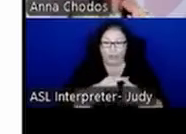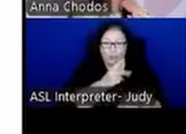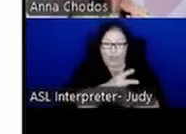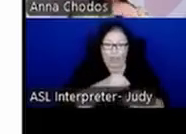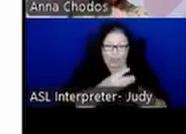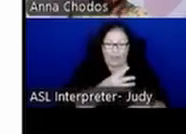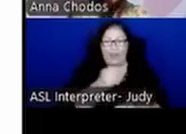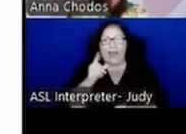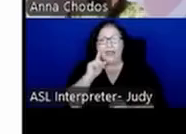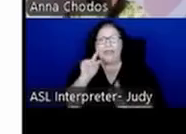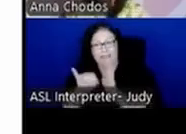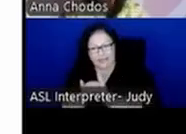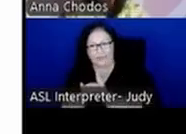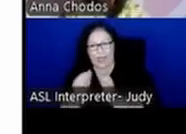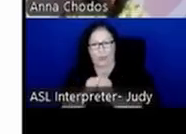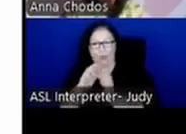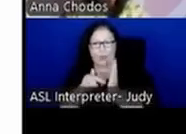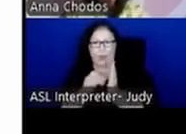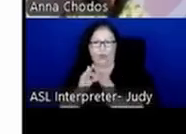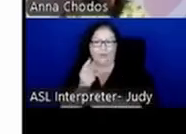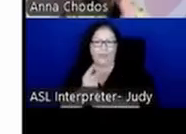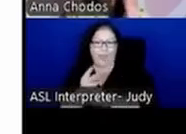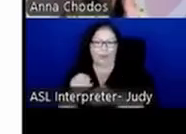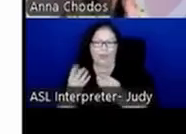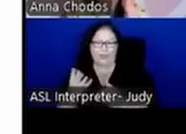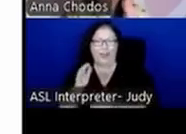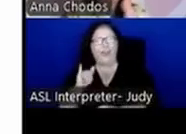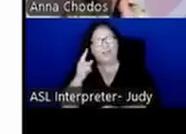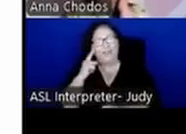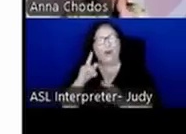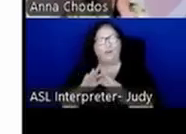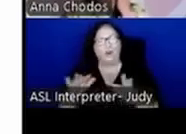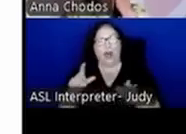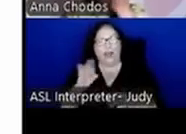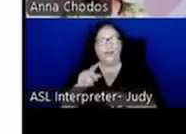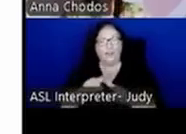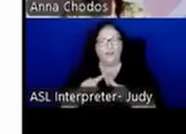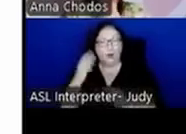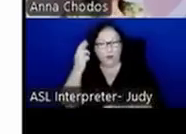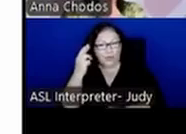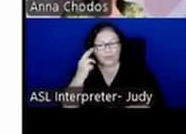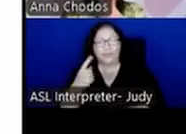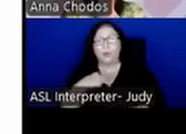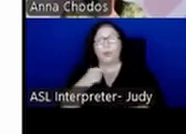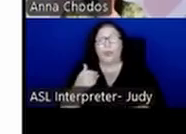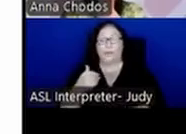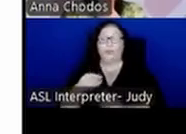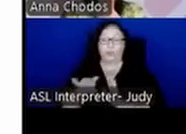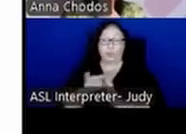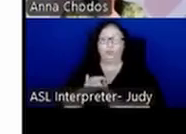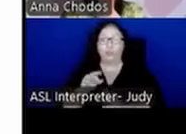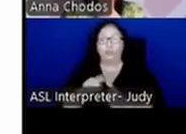role of caregiving. And I think that's for a variety of different reasons. So we have chosen to create materials that